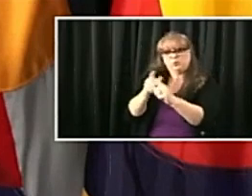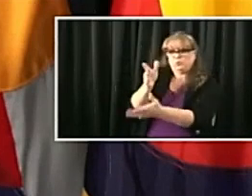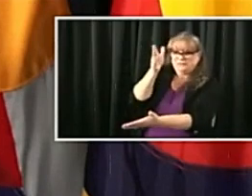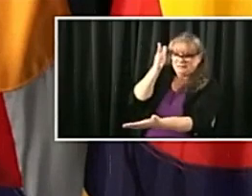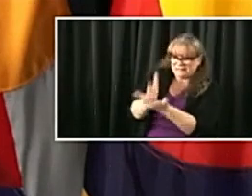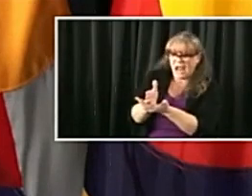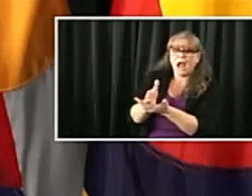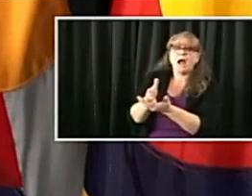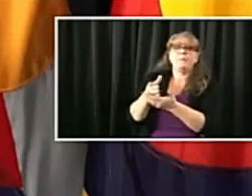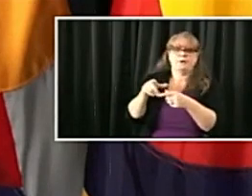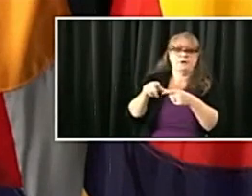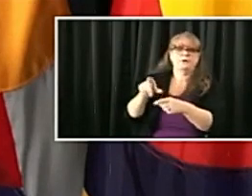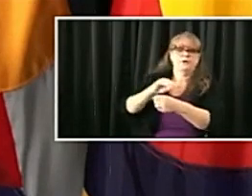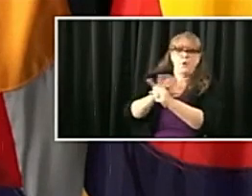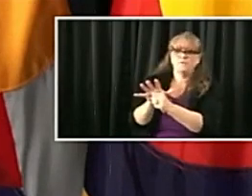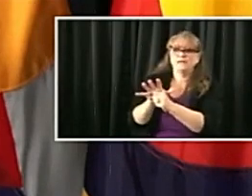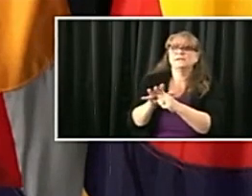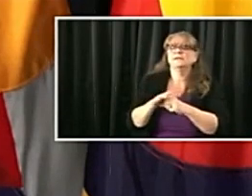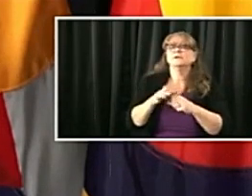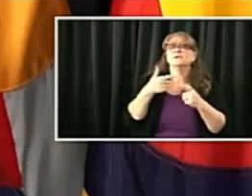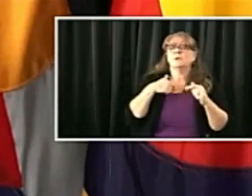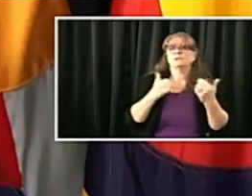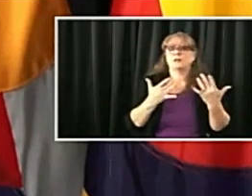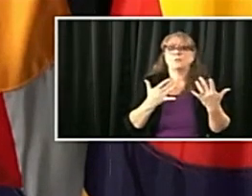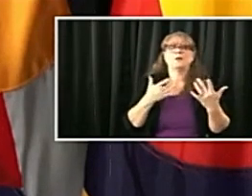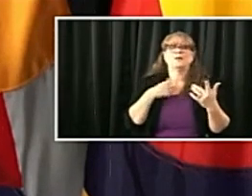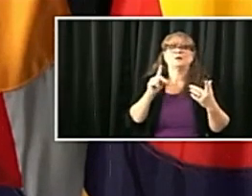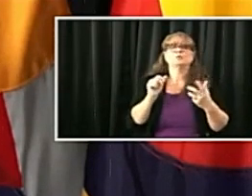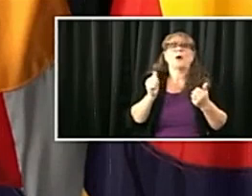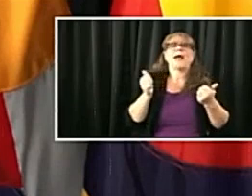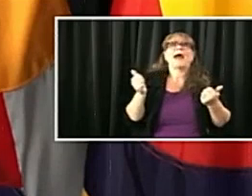doing everything we can with every dose here to save lives and end the pandemic.